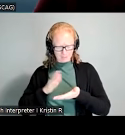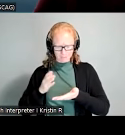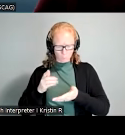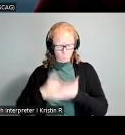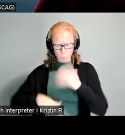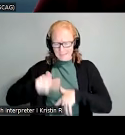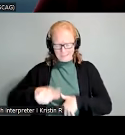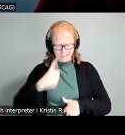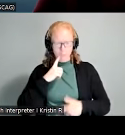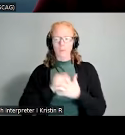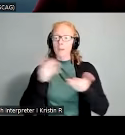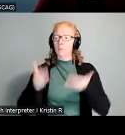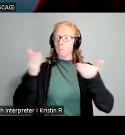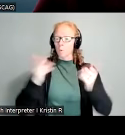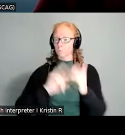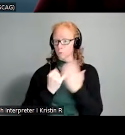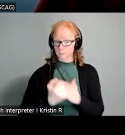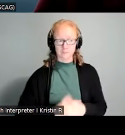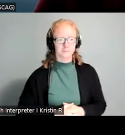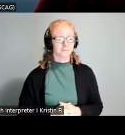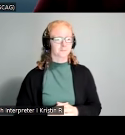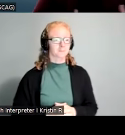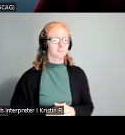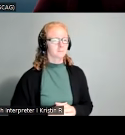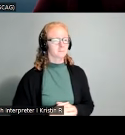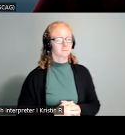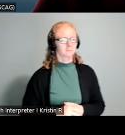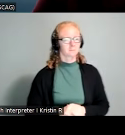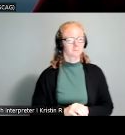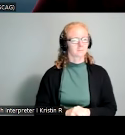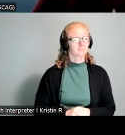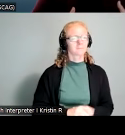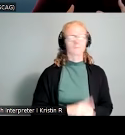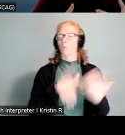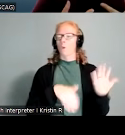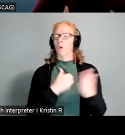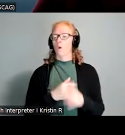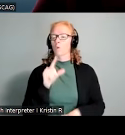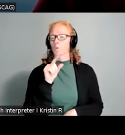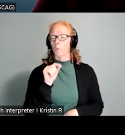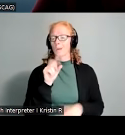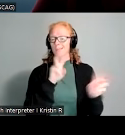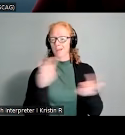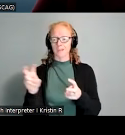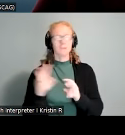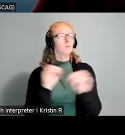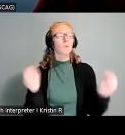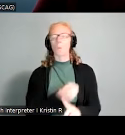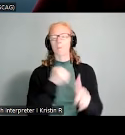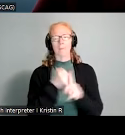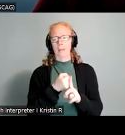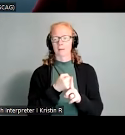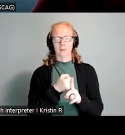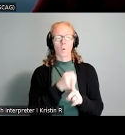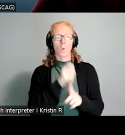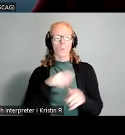project. A negative declaration is prepared when all 20 topics are found to have no impact or the impact is